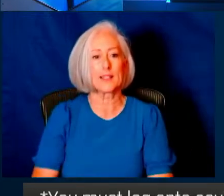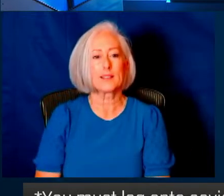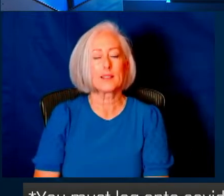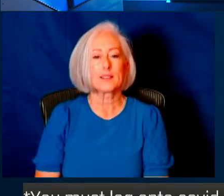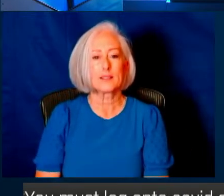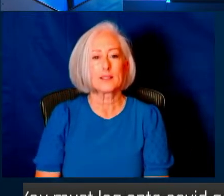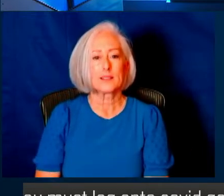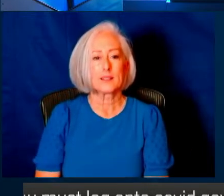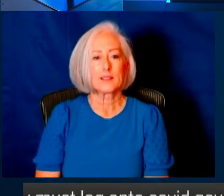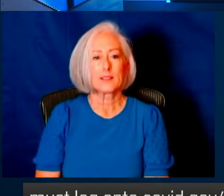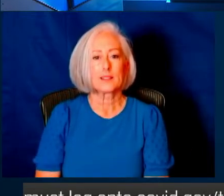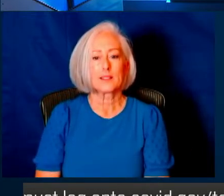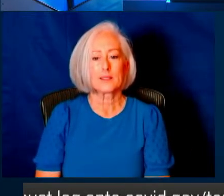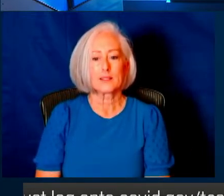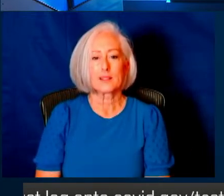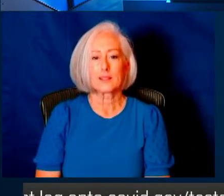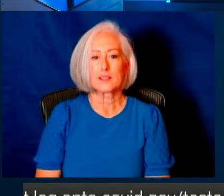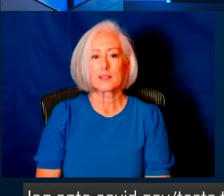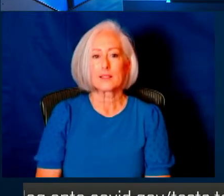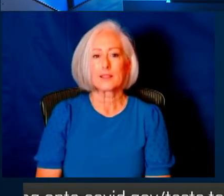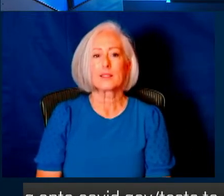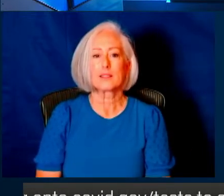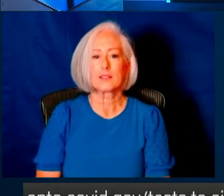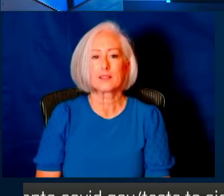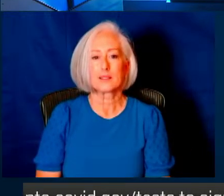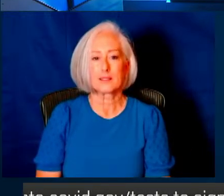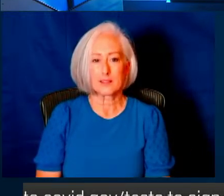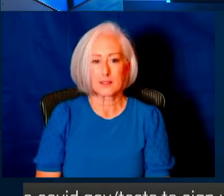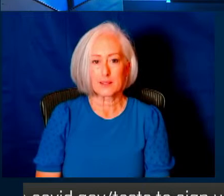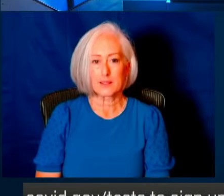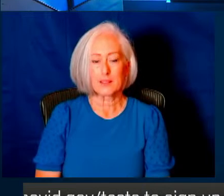What do you guys think? So the question was, what can